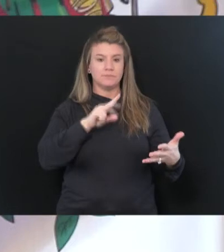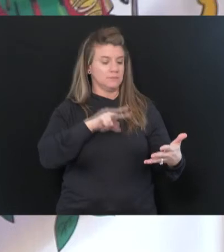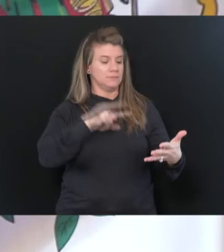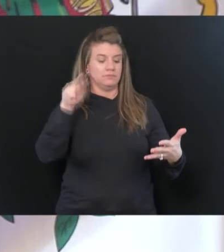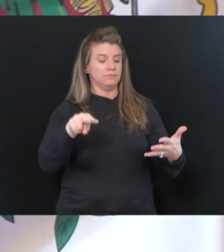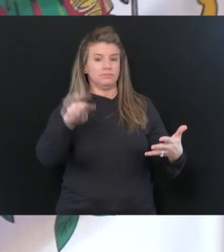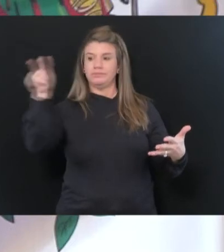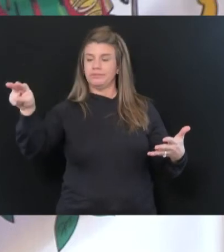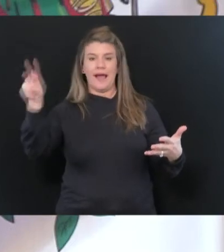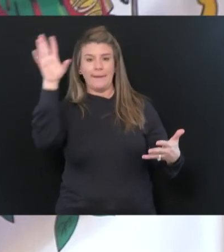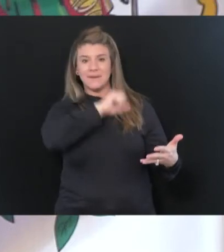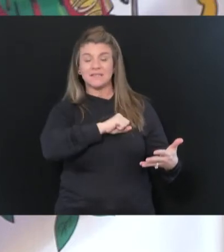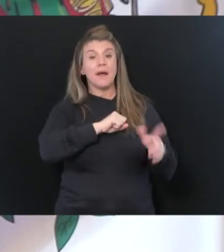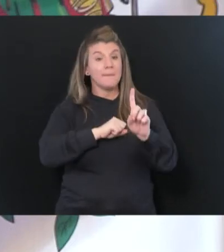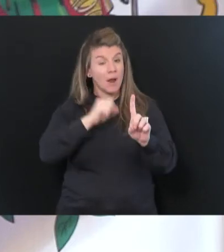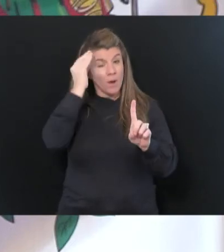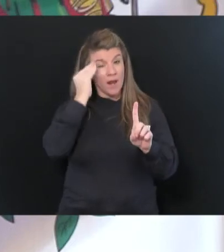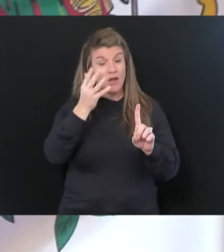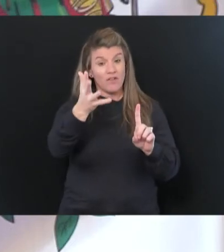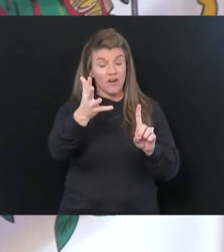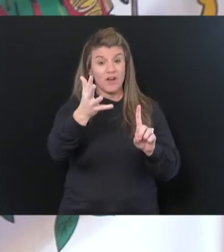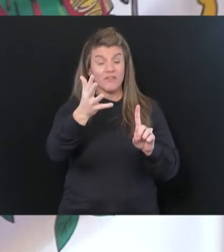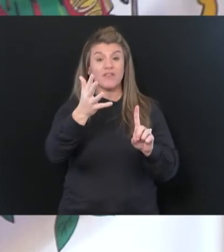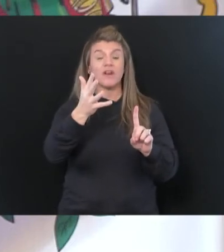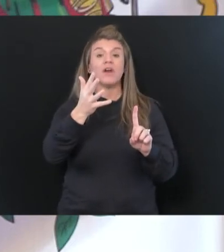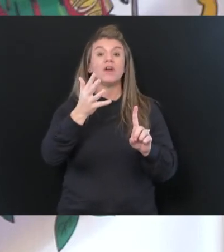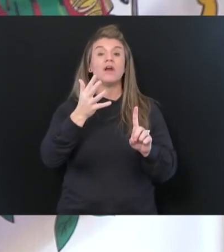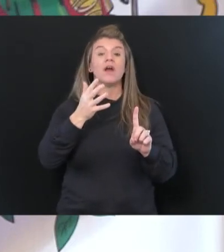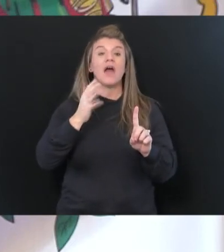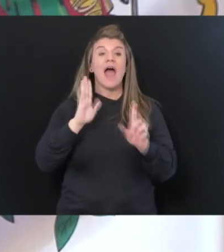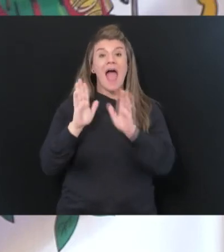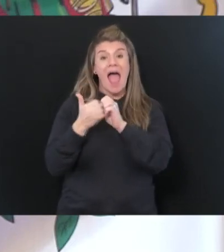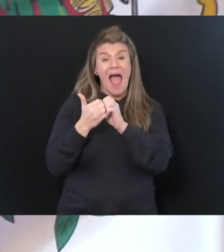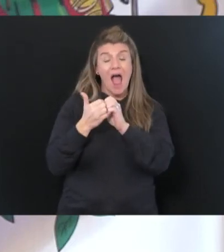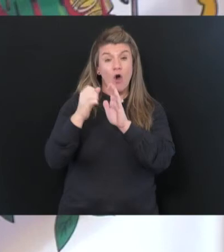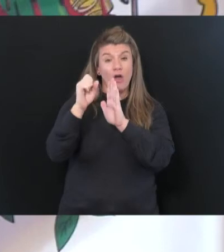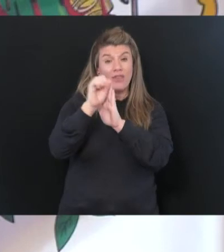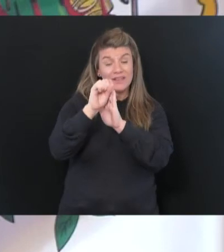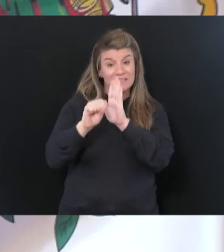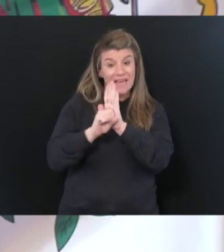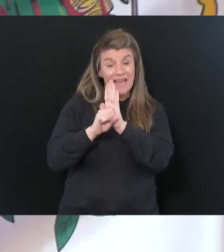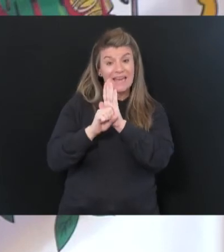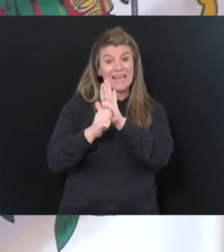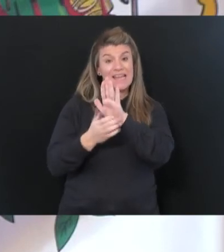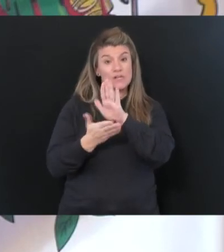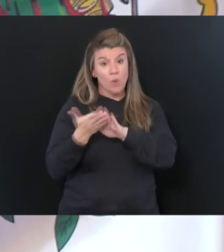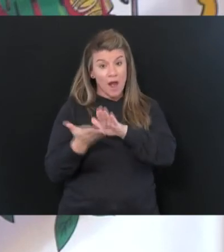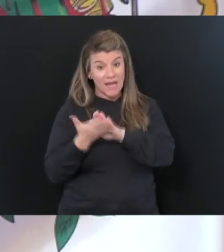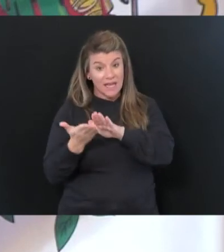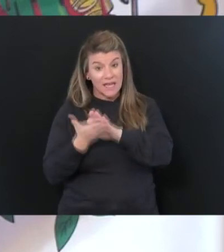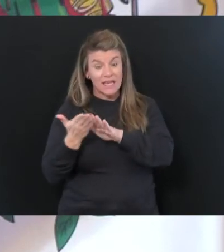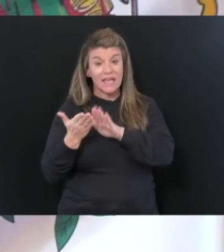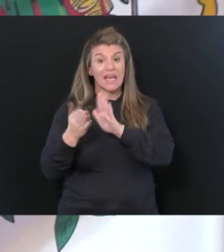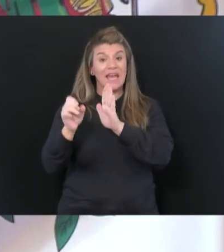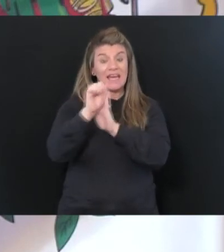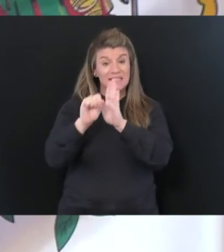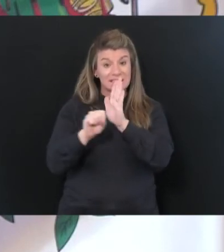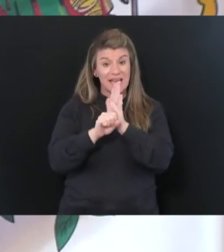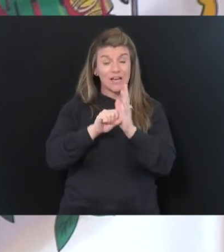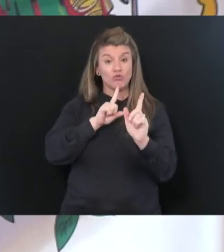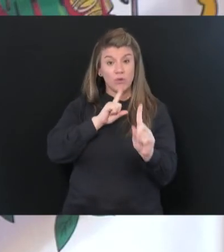But I want to tell you this from the standpoint of how the state is running and how the state is responding